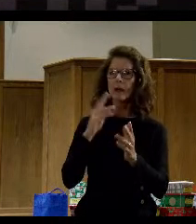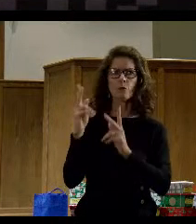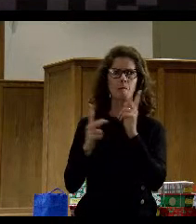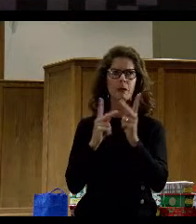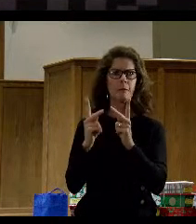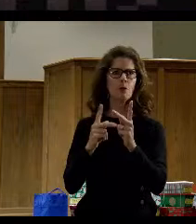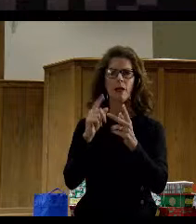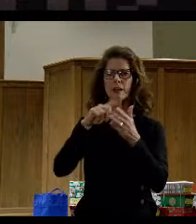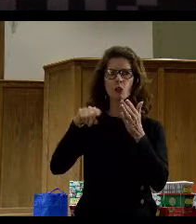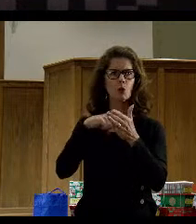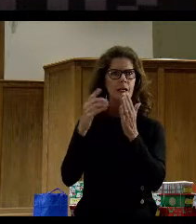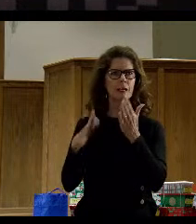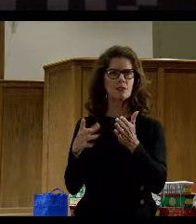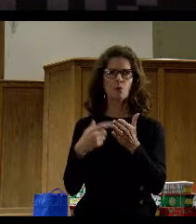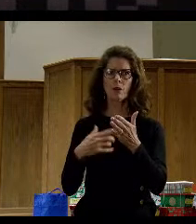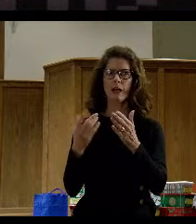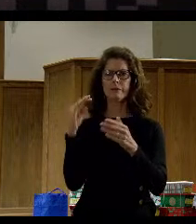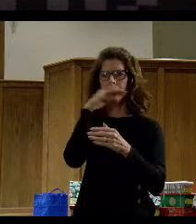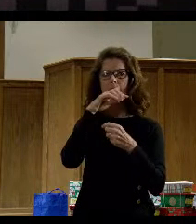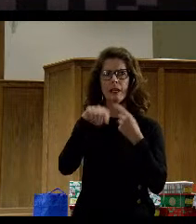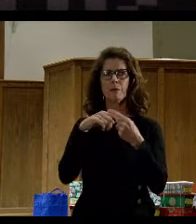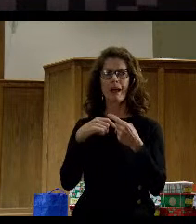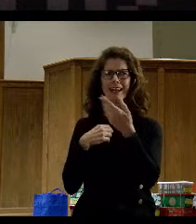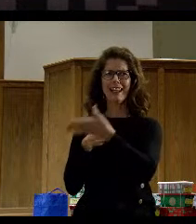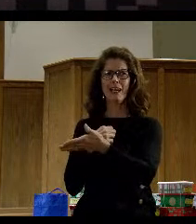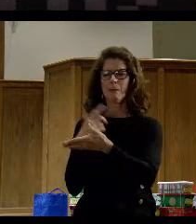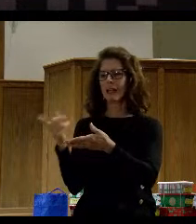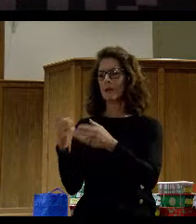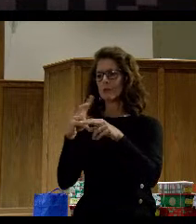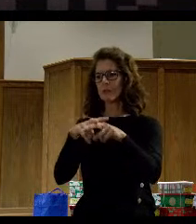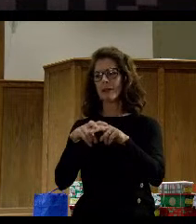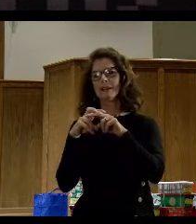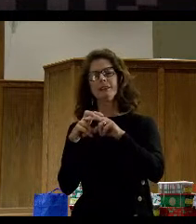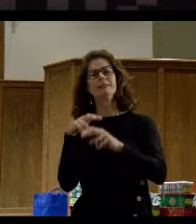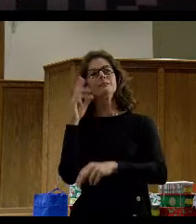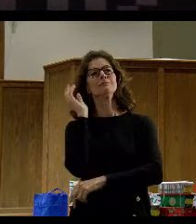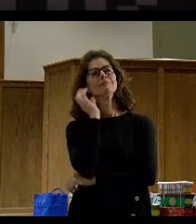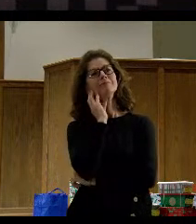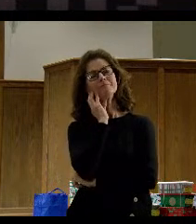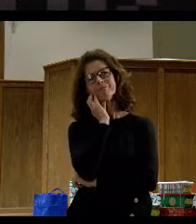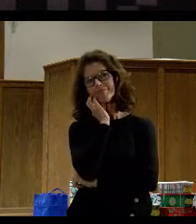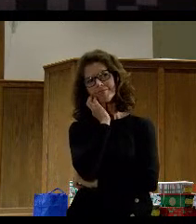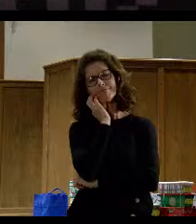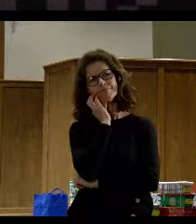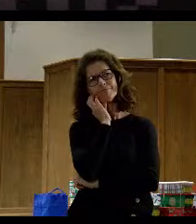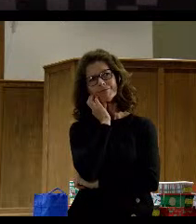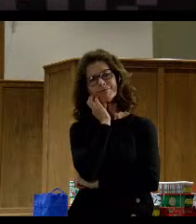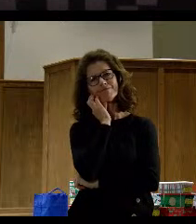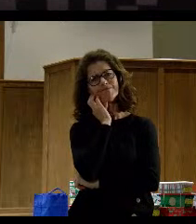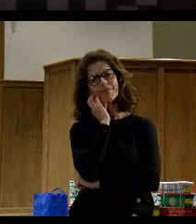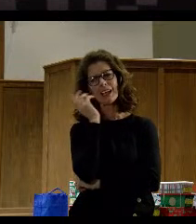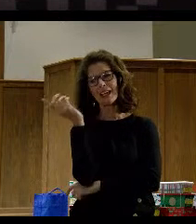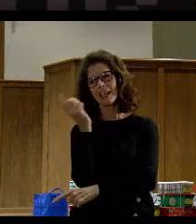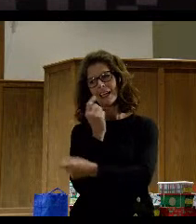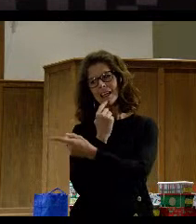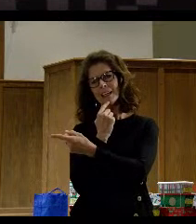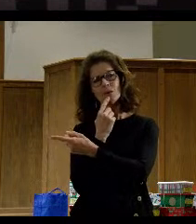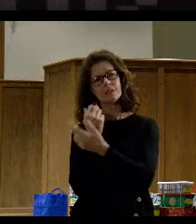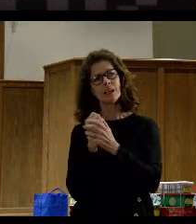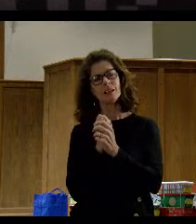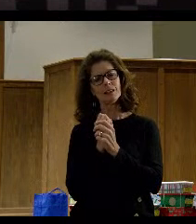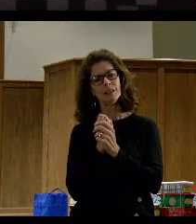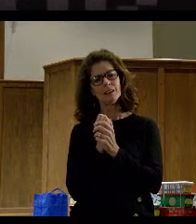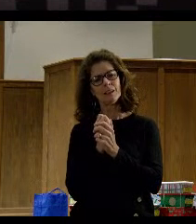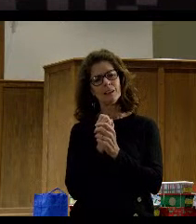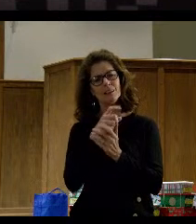would sit back in his chair and with that wonderful half smile and half frown, he would say, I